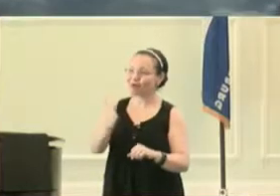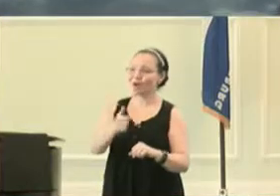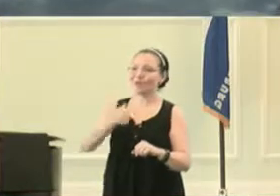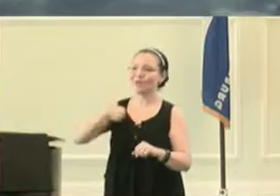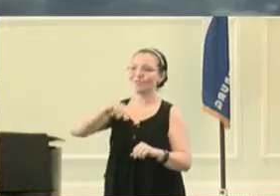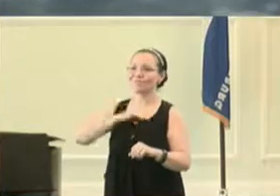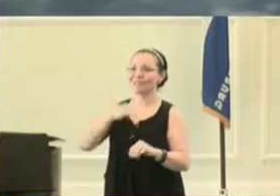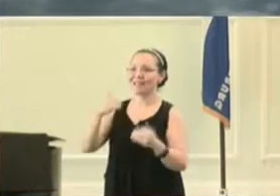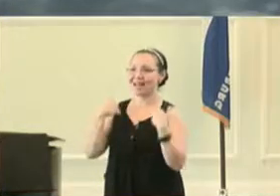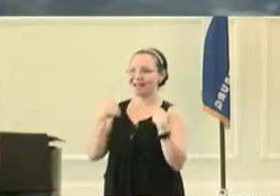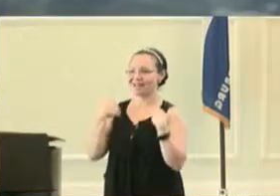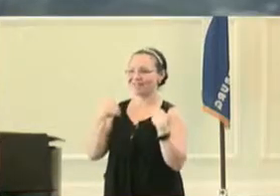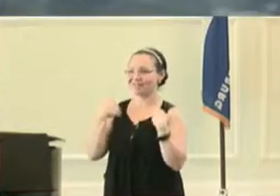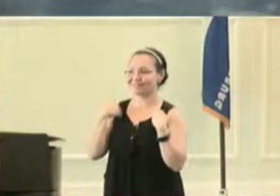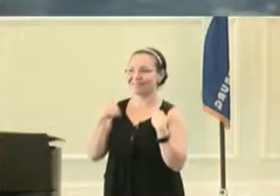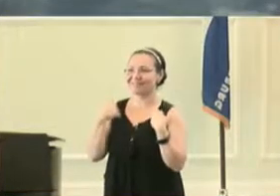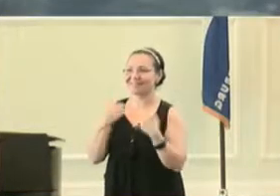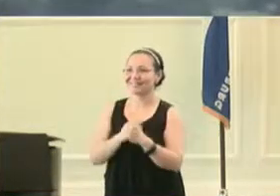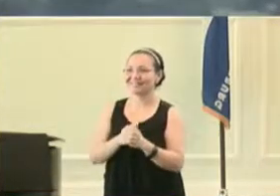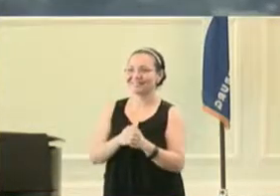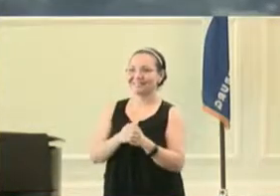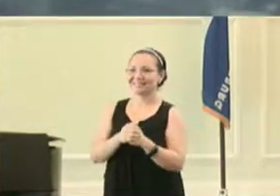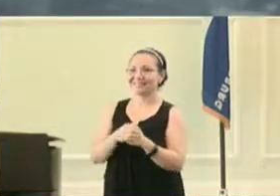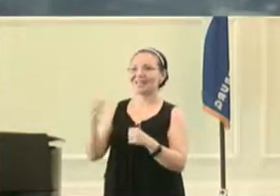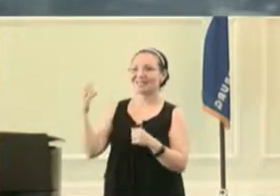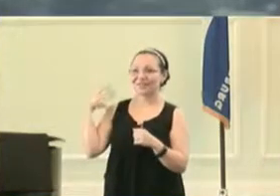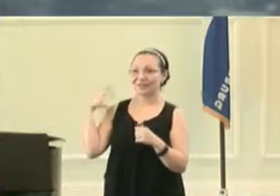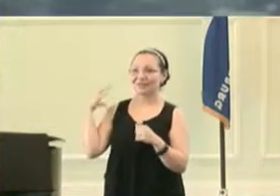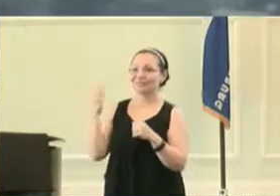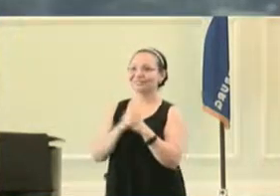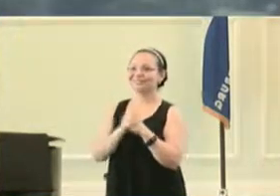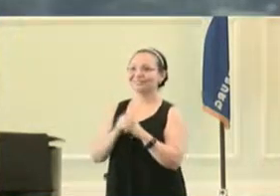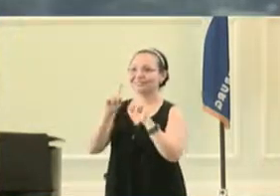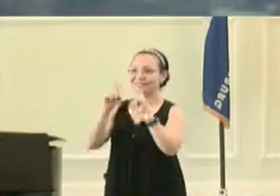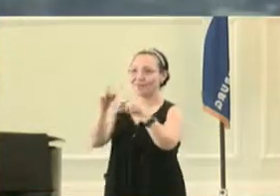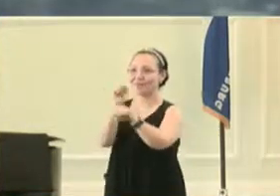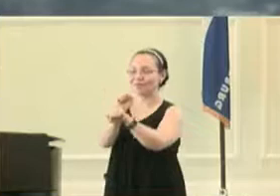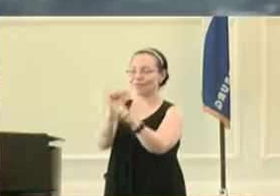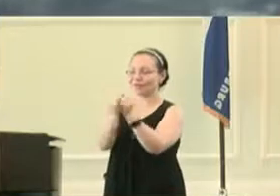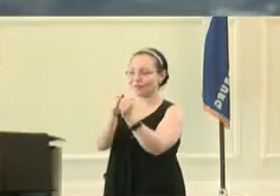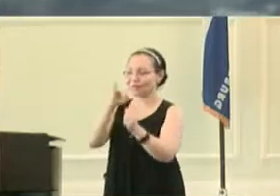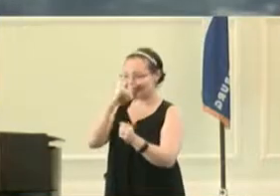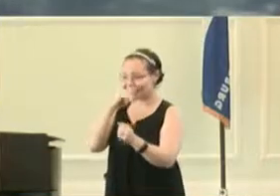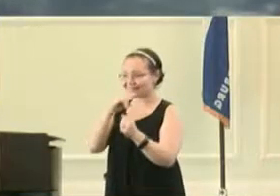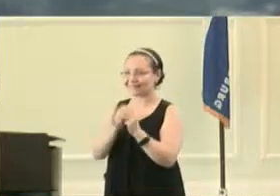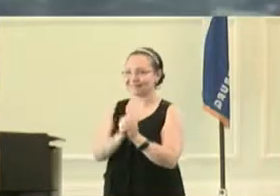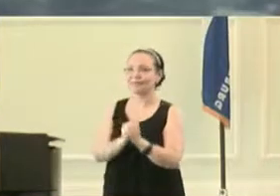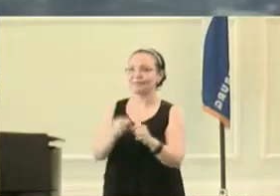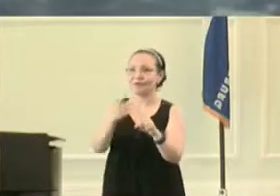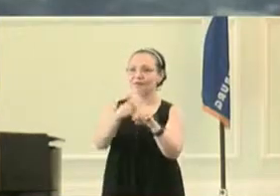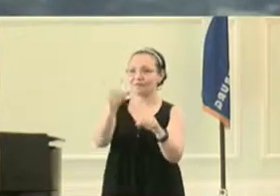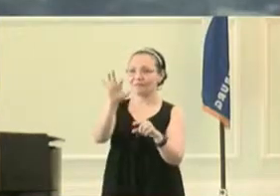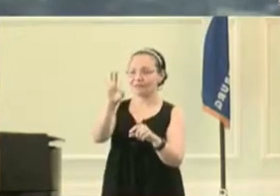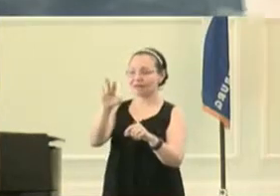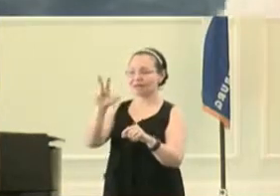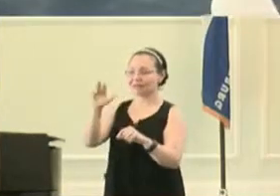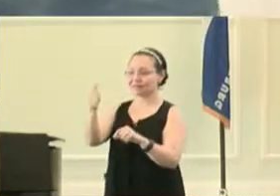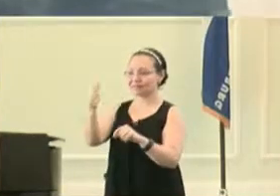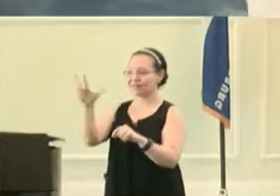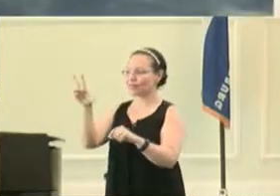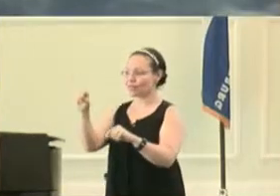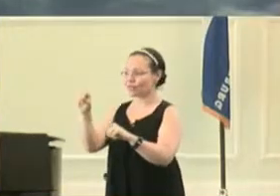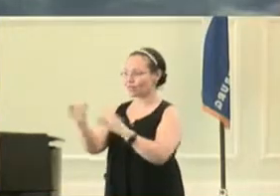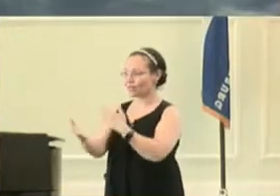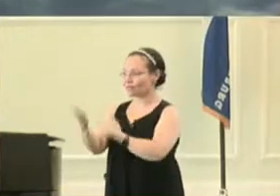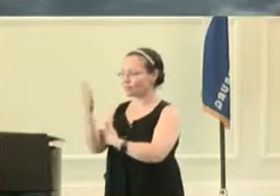is wanting to see everyone that is interested to come out. They're going to be there from 9 to 10:30. Is that correct? All